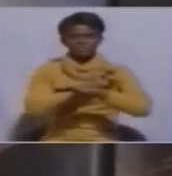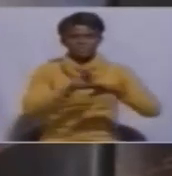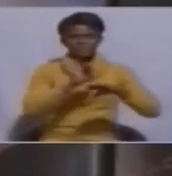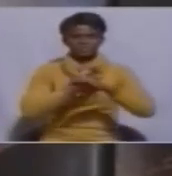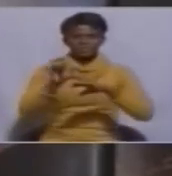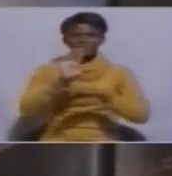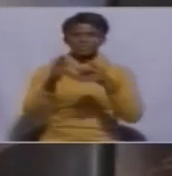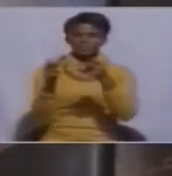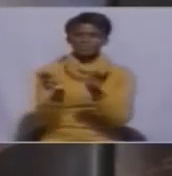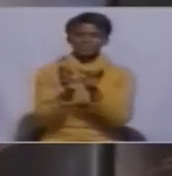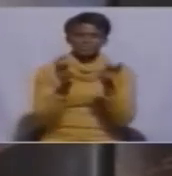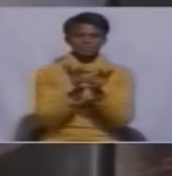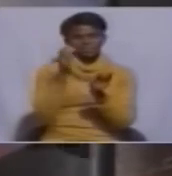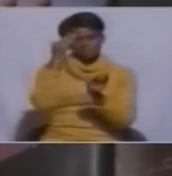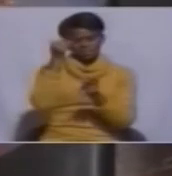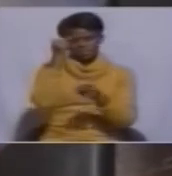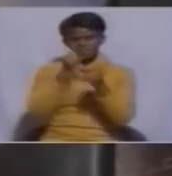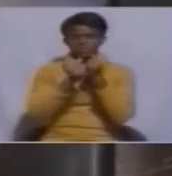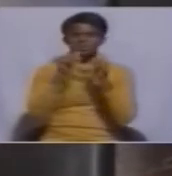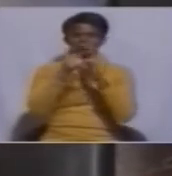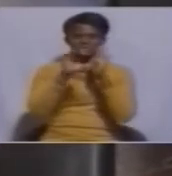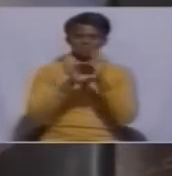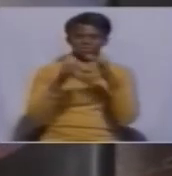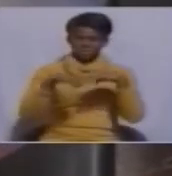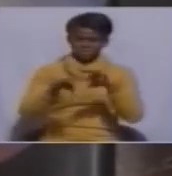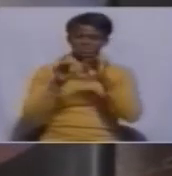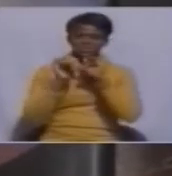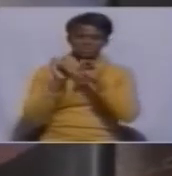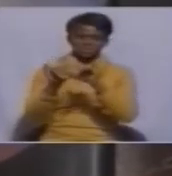because the Constitution permits them to stay on.